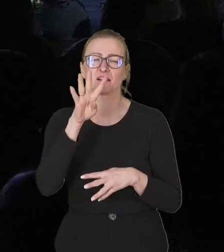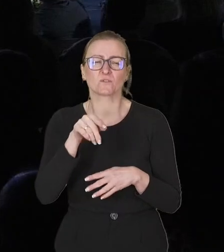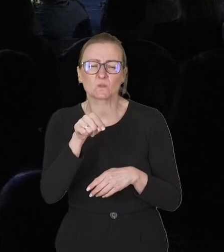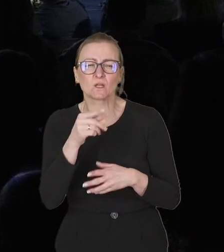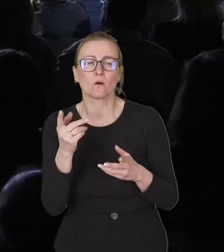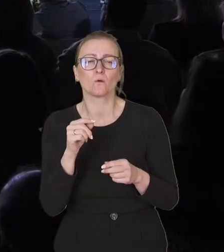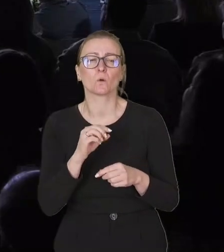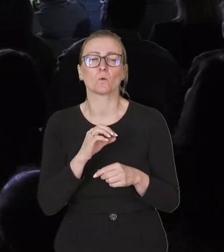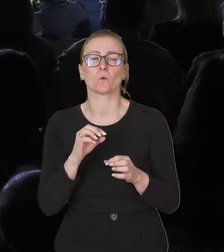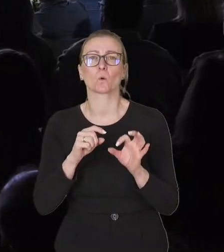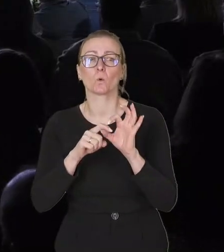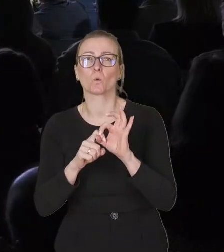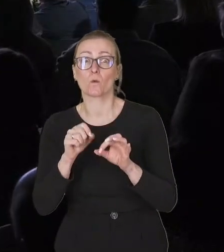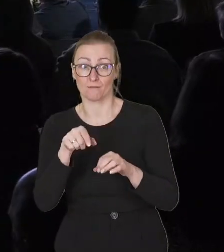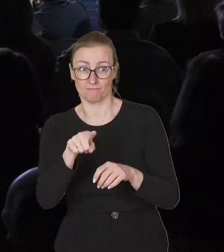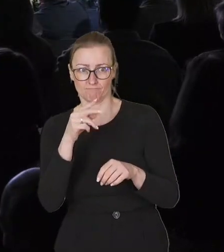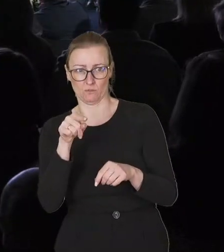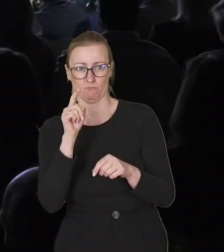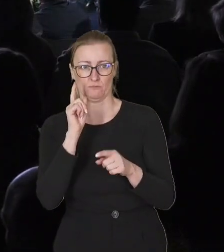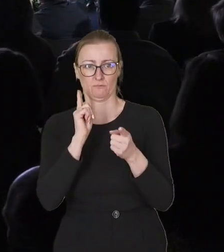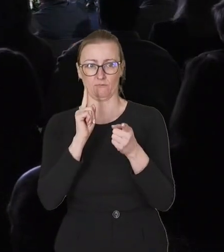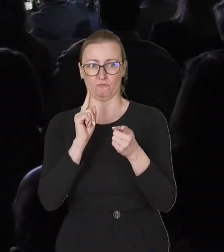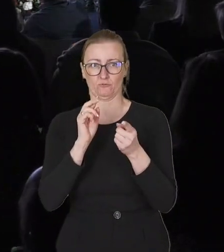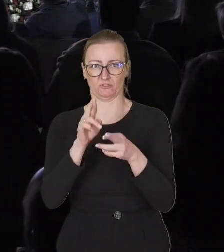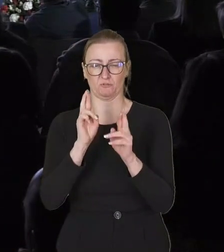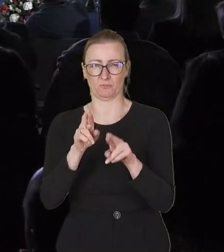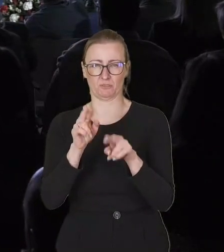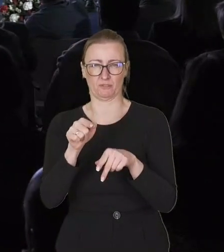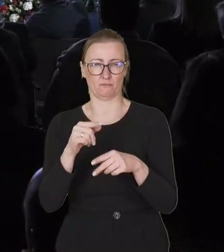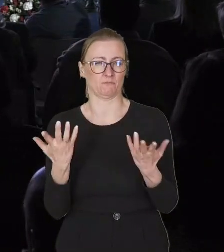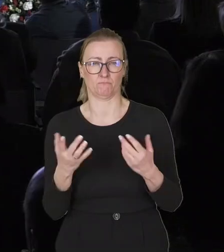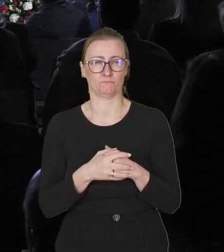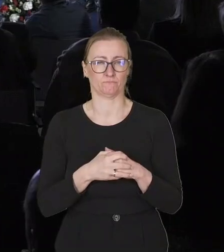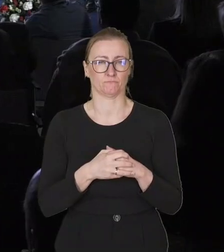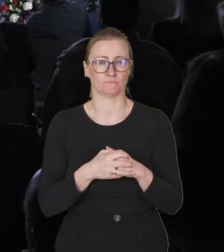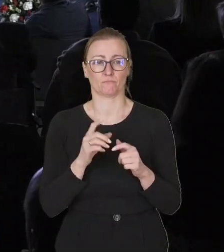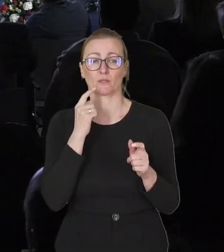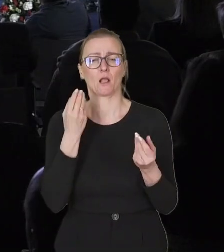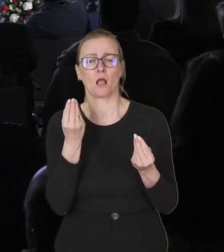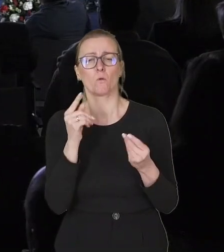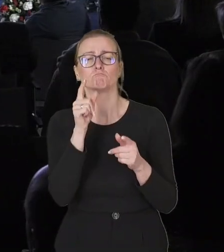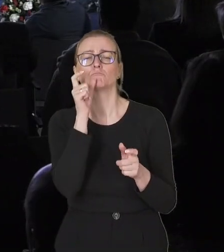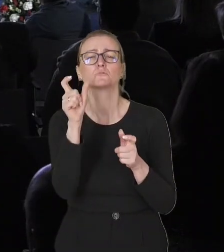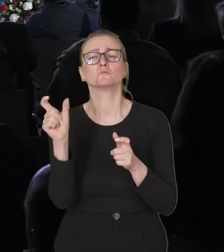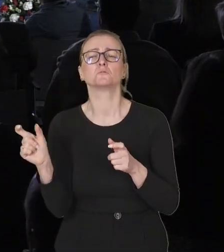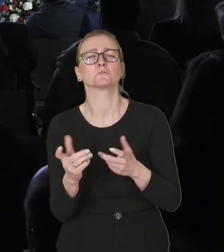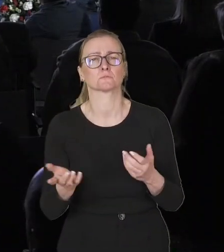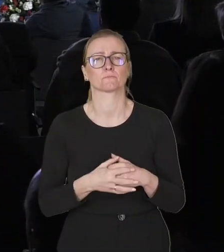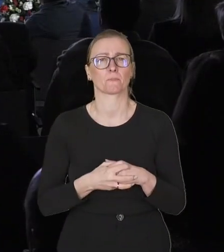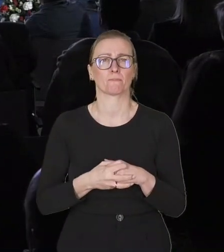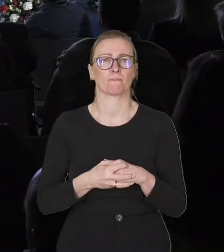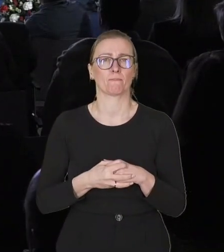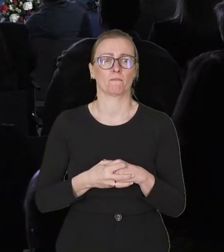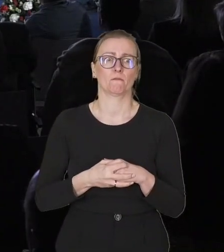to show up with the, oh my God, the word don't turn out, because then you will see everything.